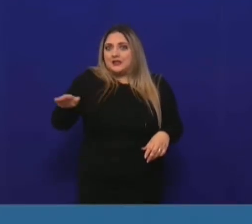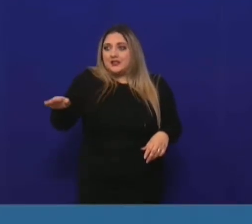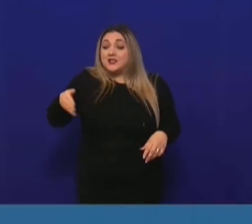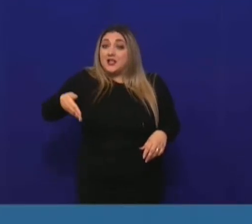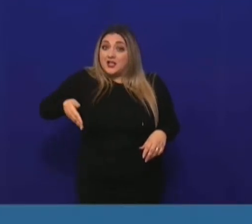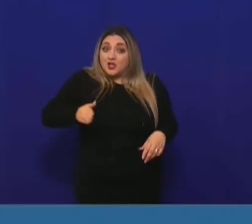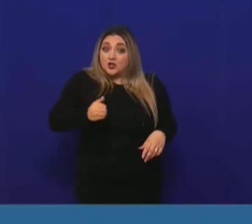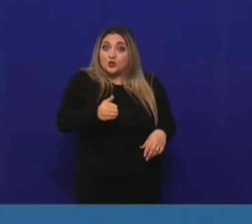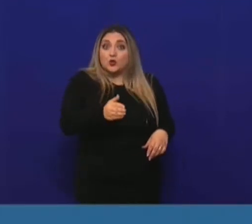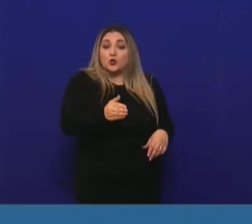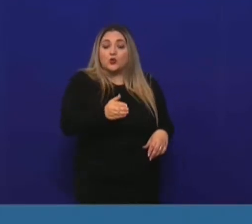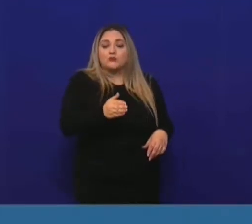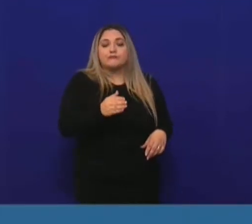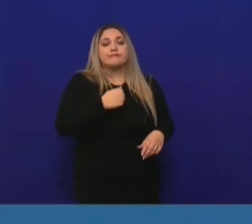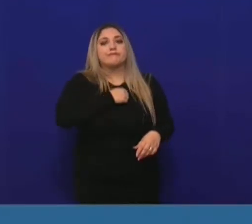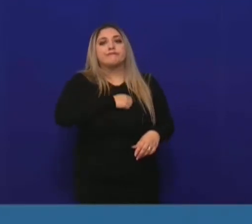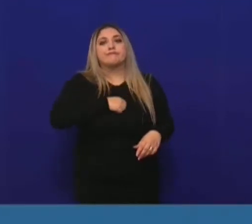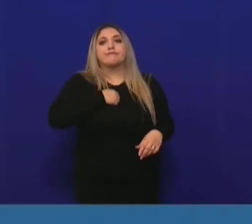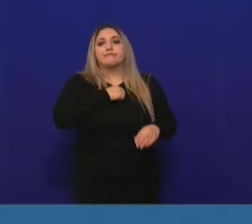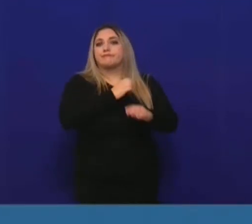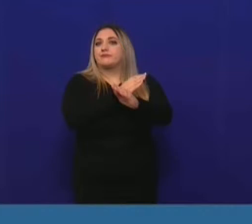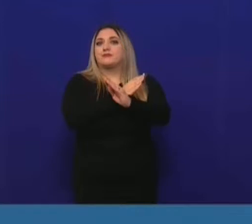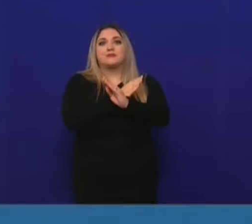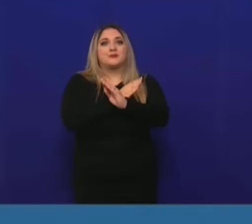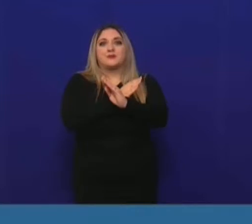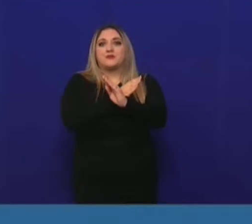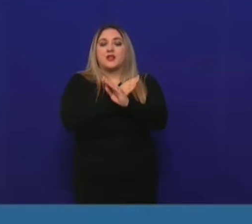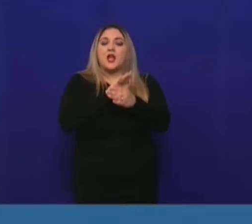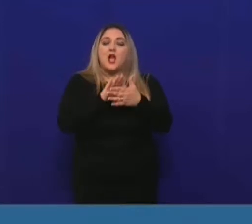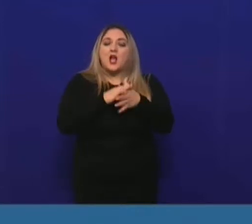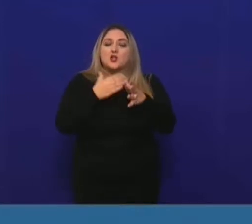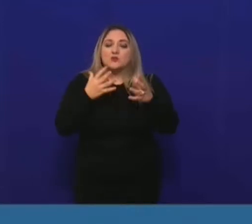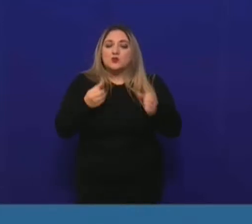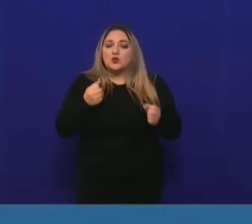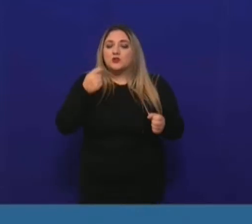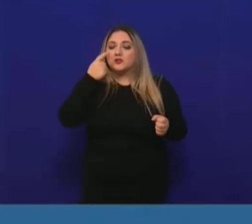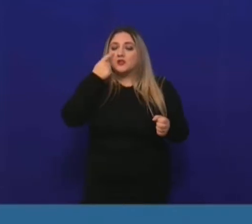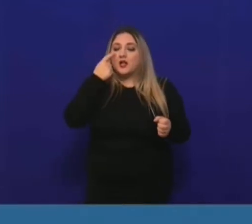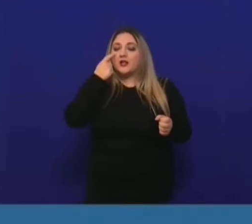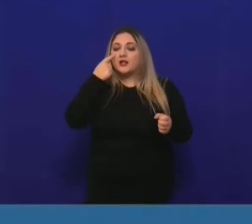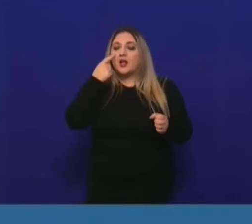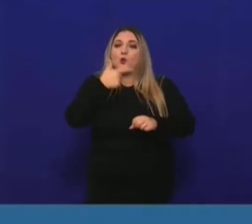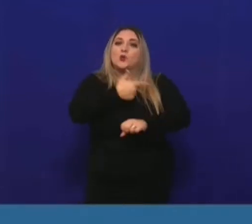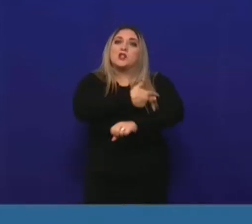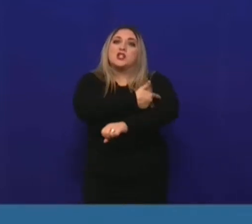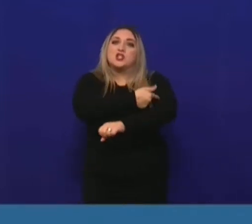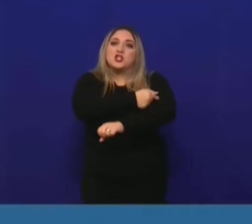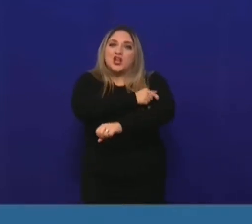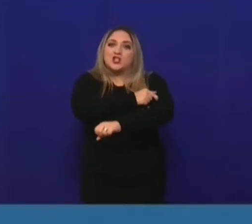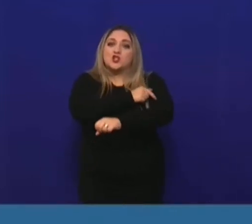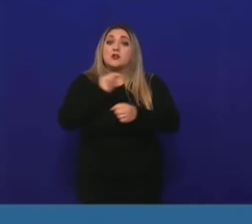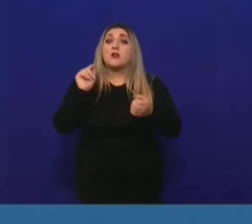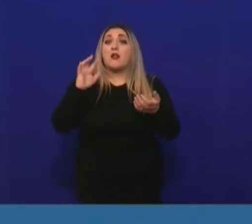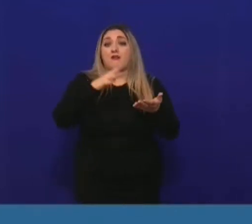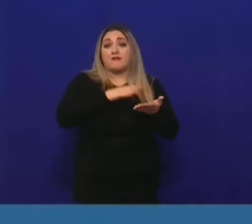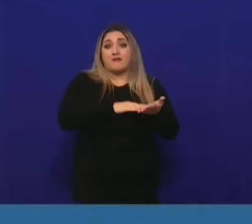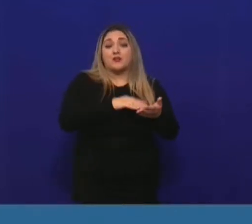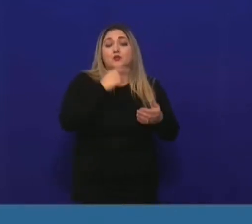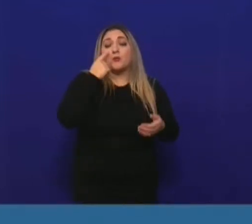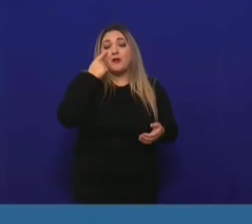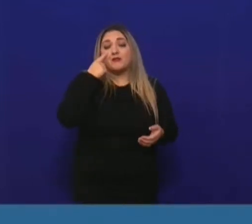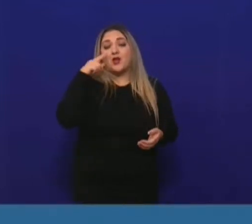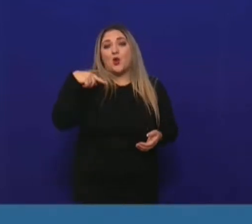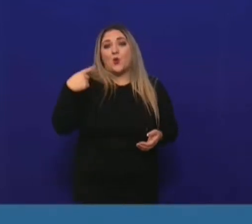m'għandux ikun hemm spectators. Għaliex rridu naraw iktar l-impatt tal-vaccination x'ħajamel u mbagħad nibqgħu mixin hekk.